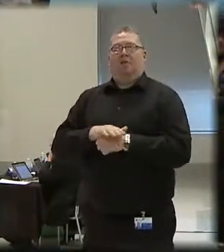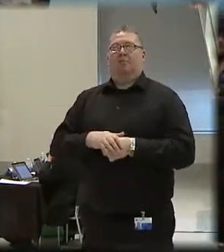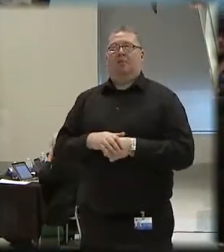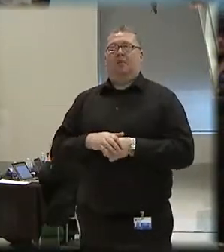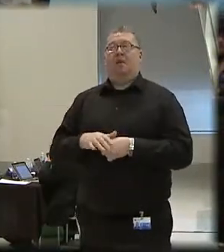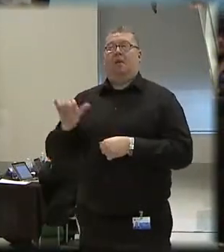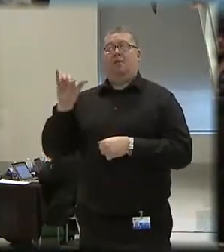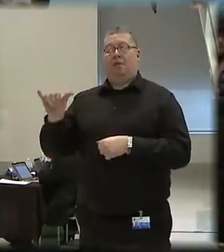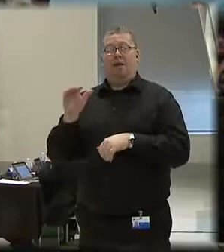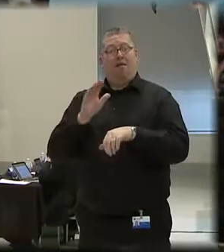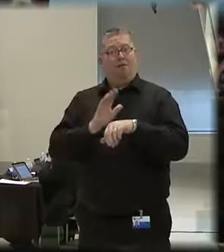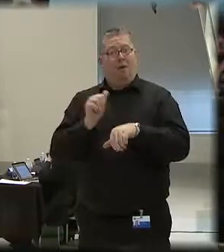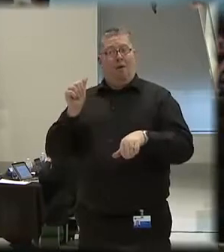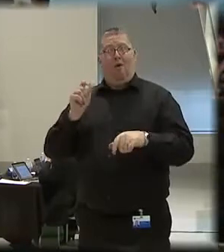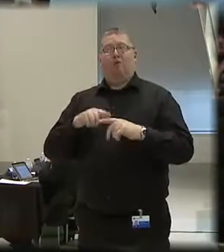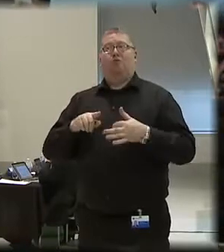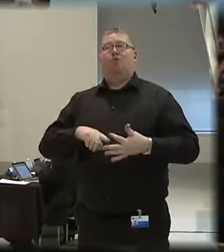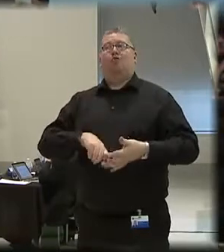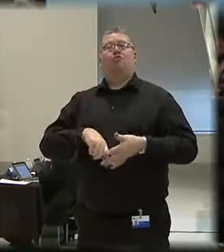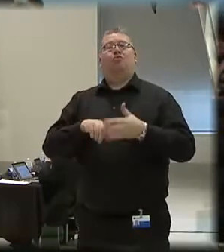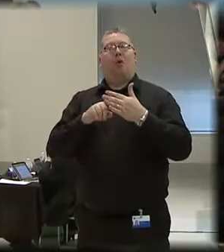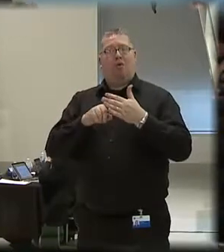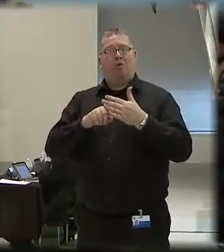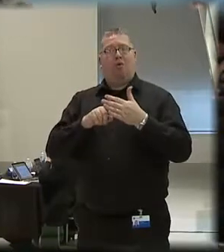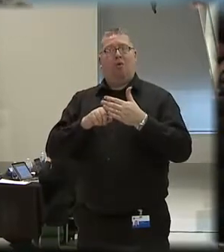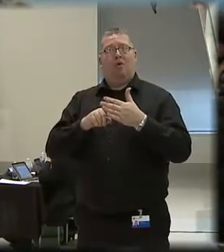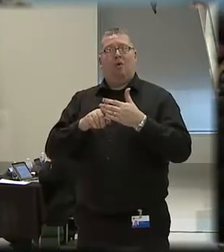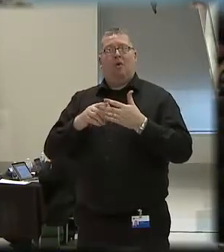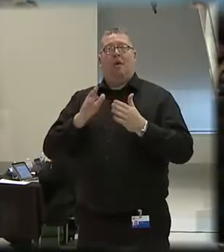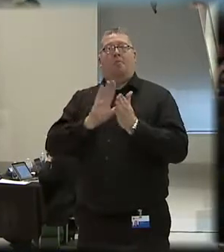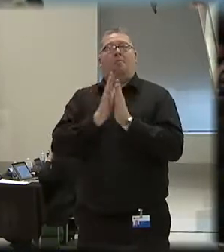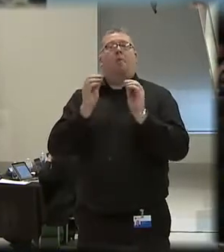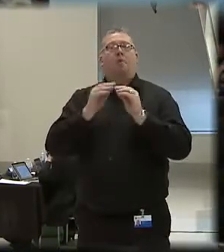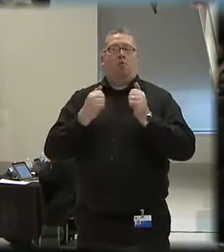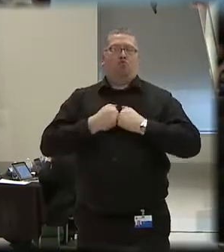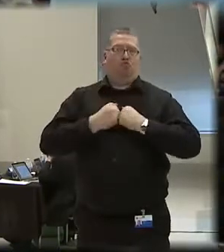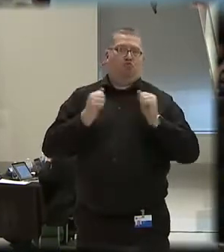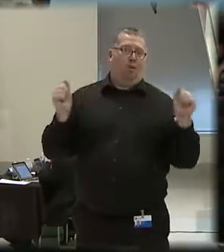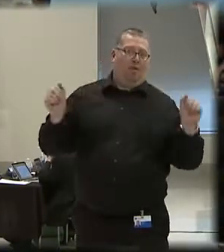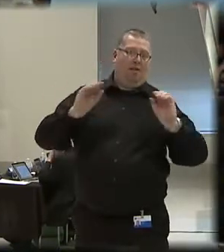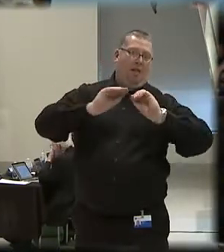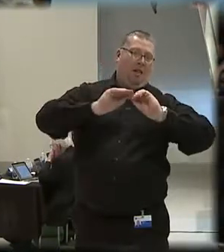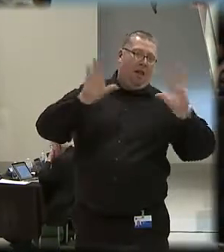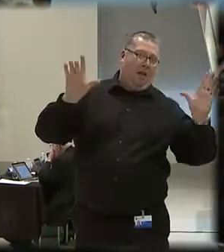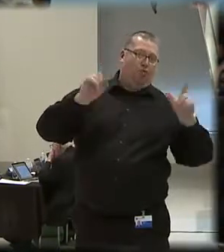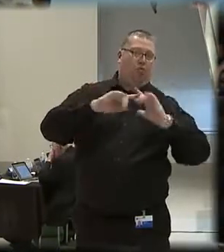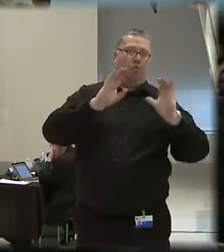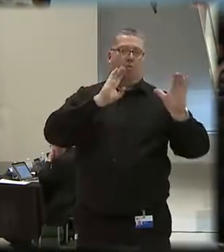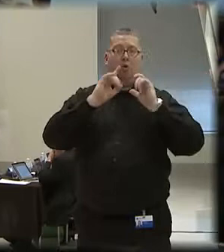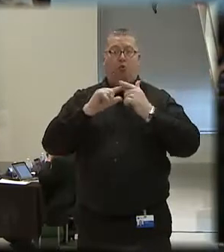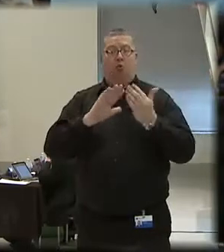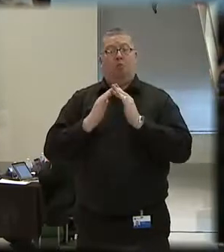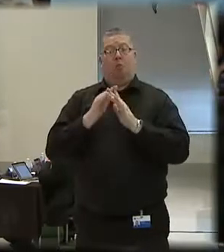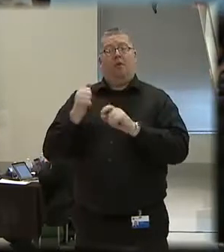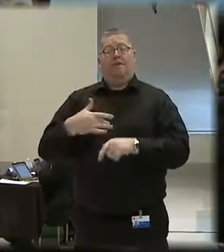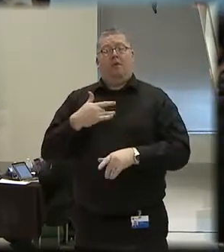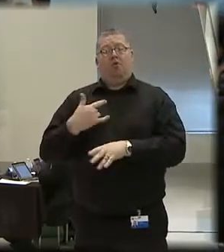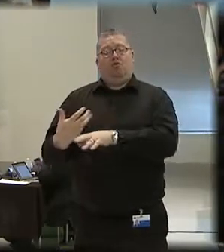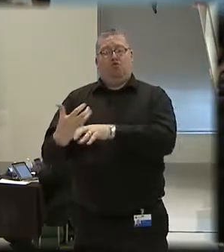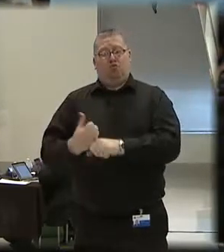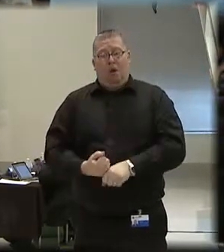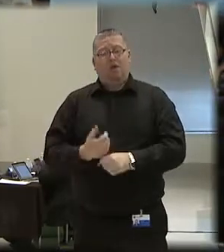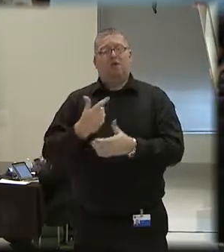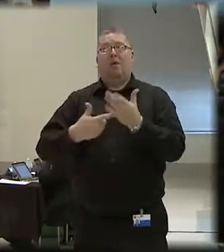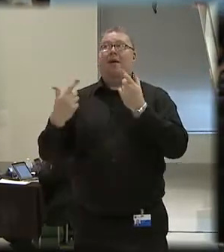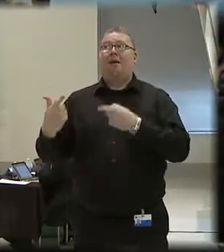This call is to start bringing more transparency and more light to the process so our communities can trust what's happening,